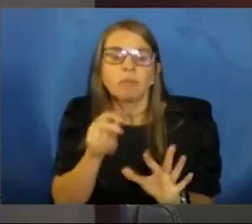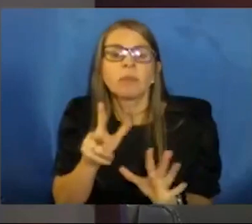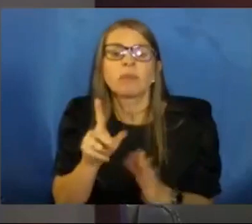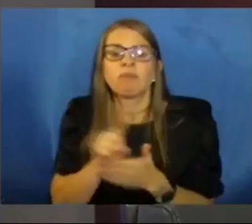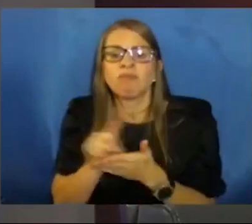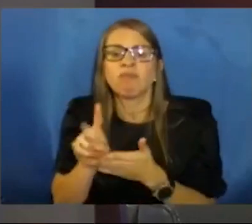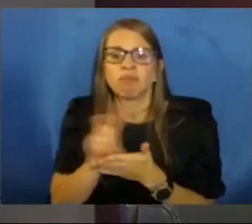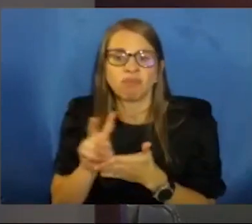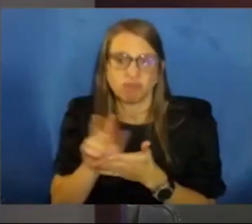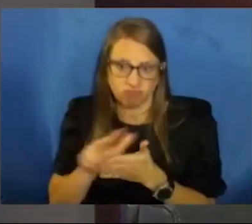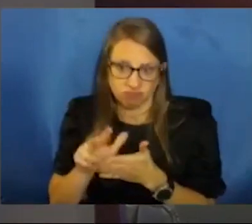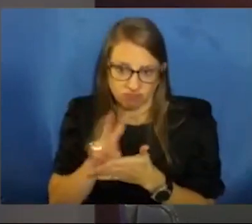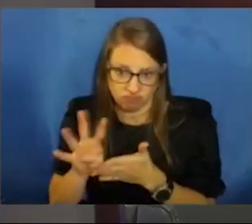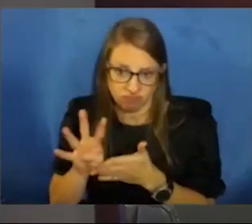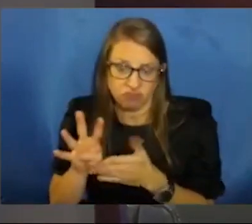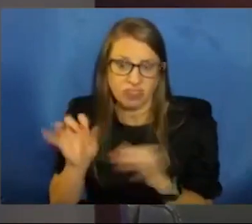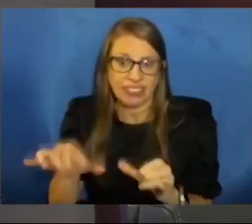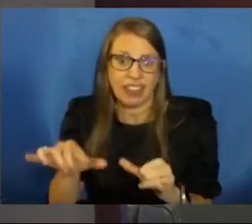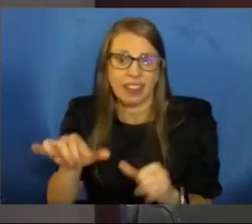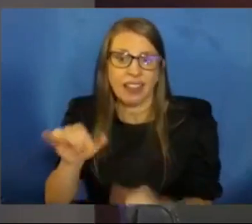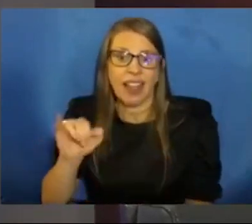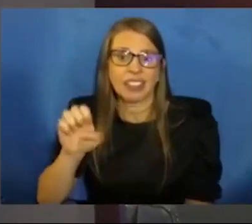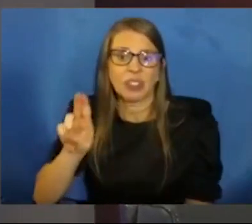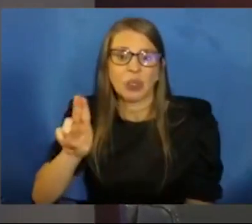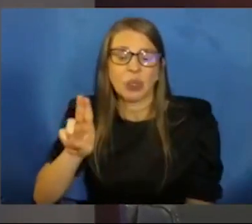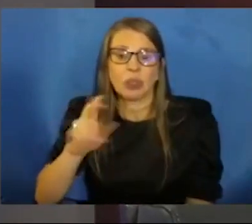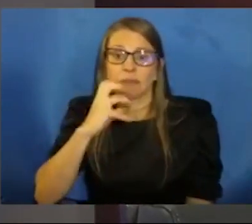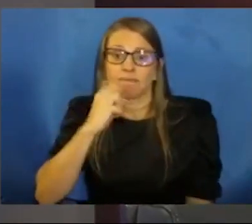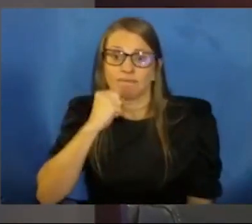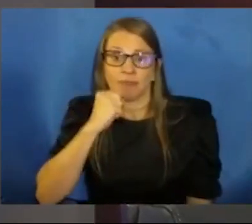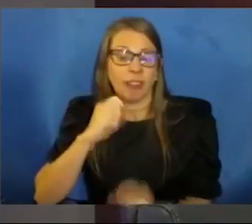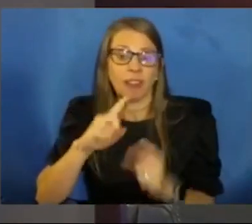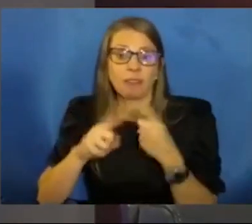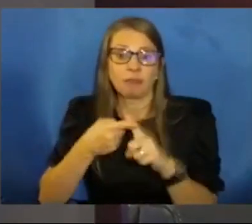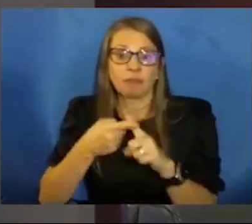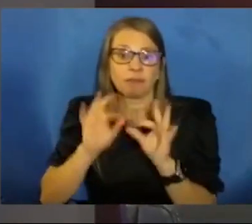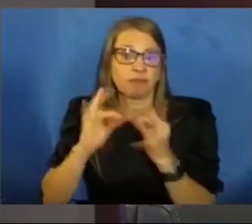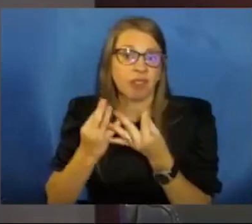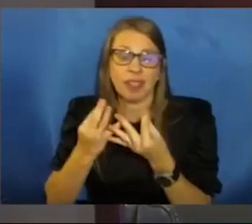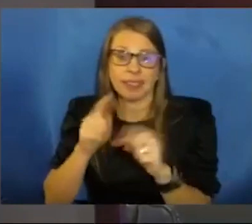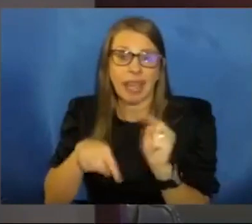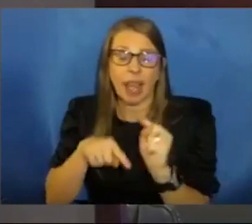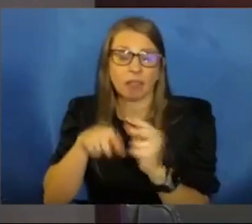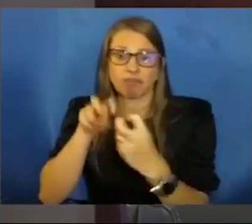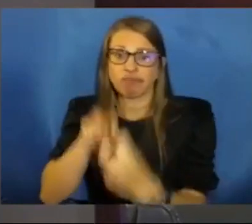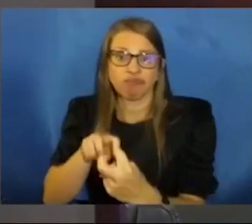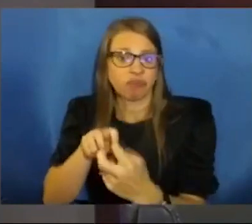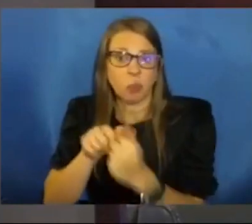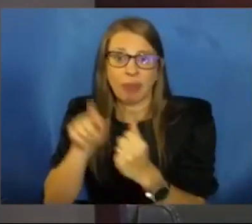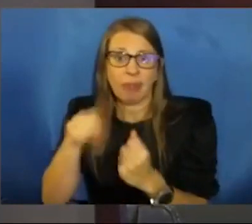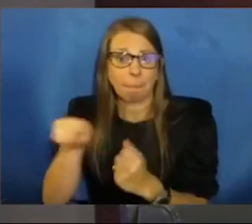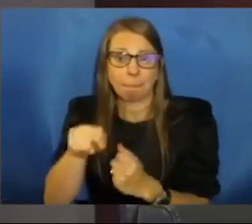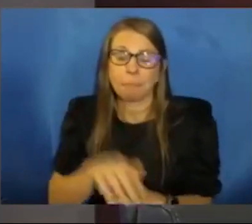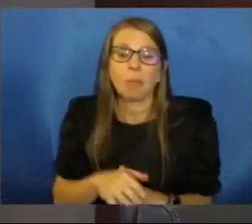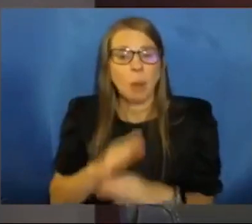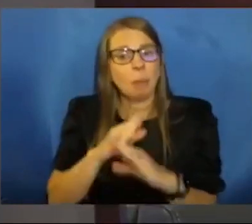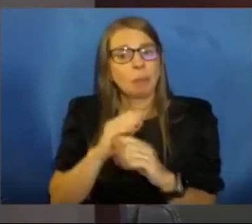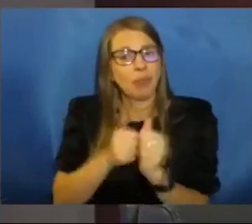and continue to give that message that the vast majority of the people here in our